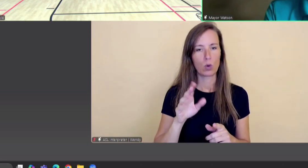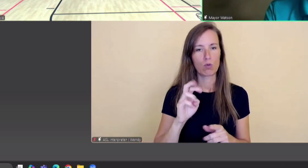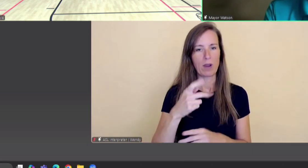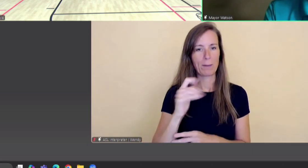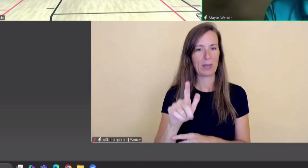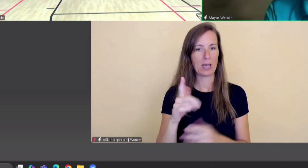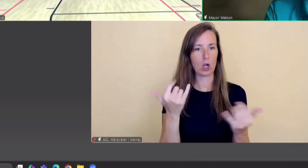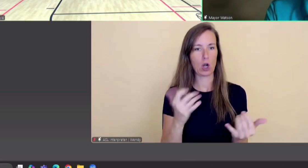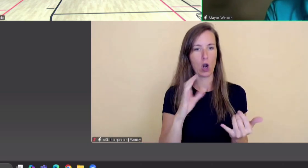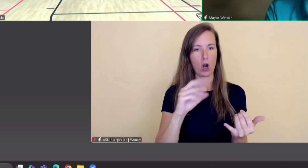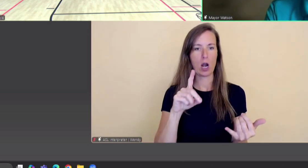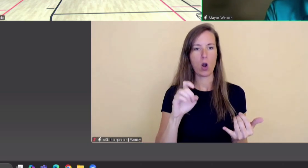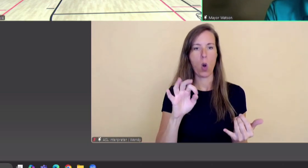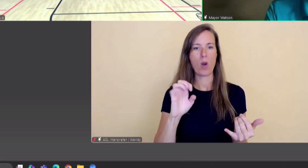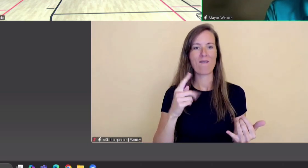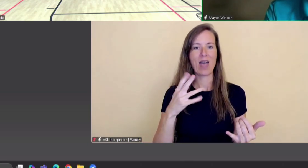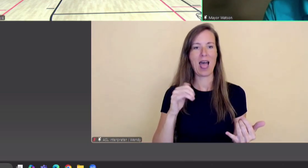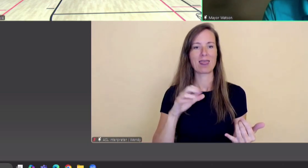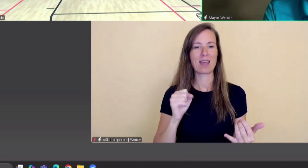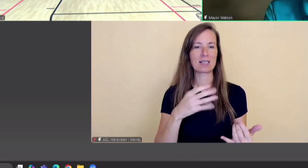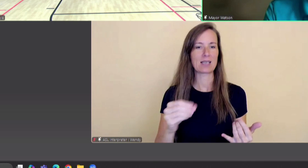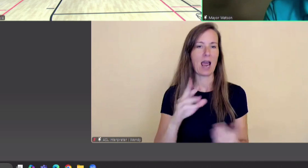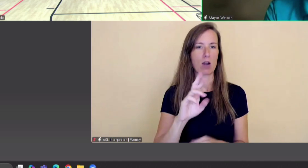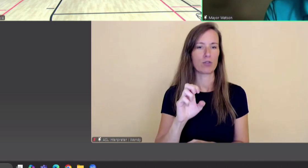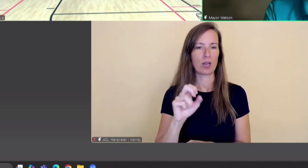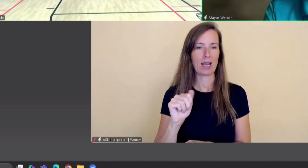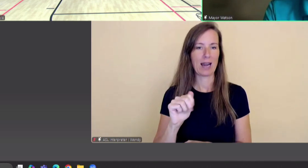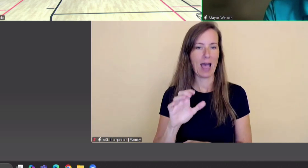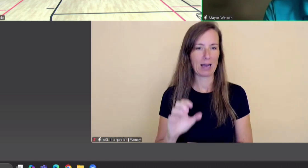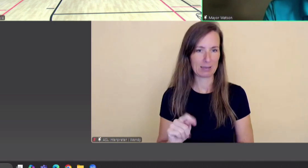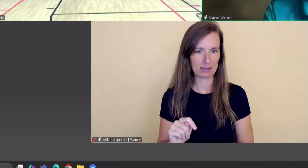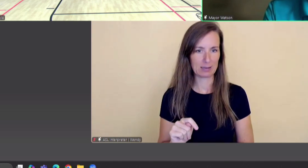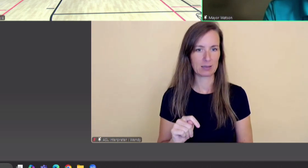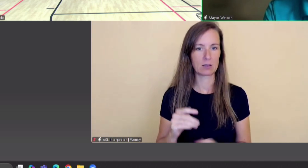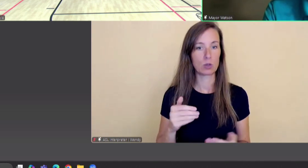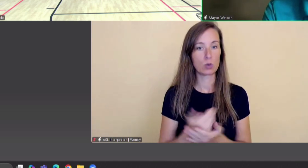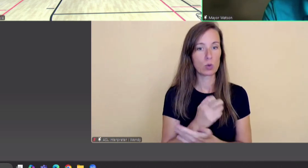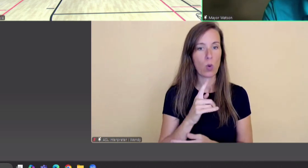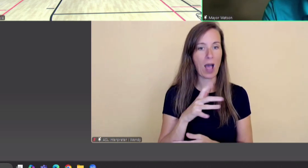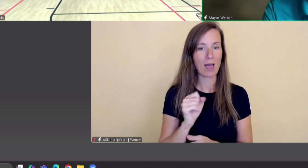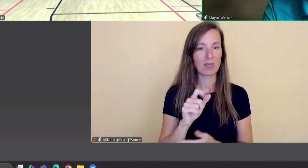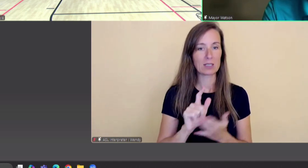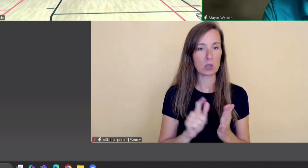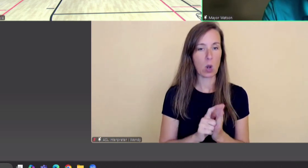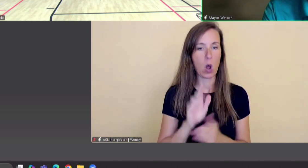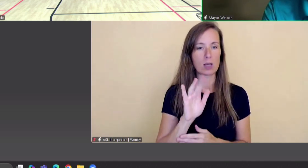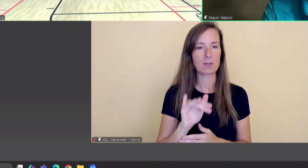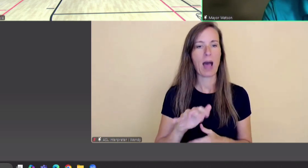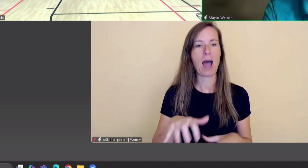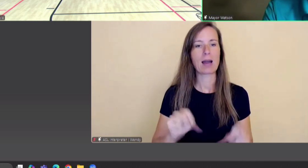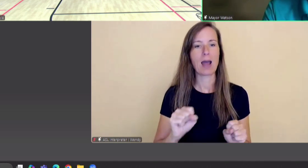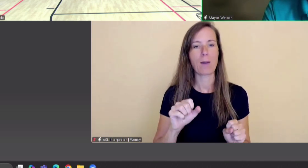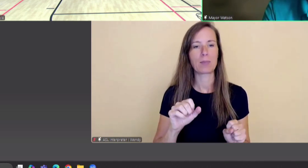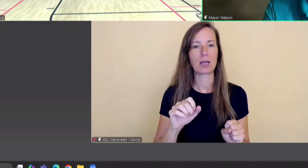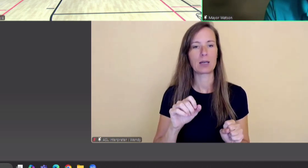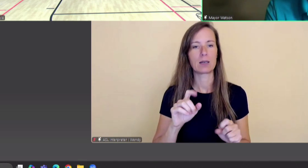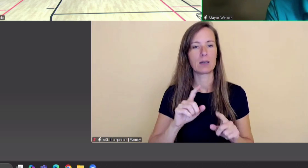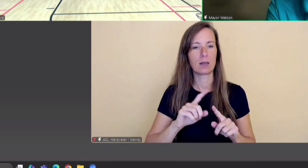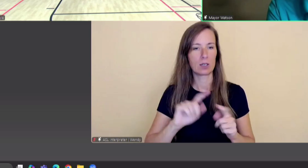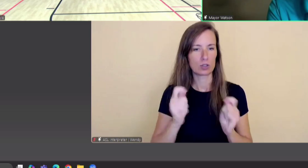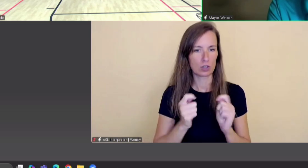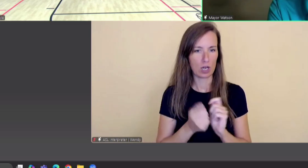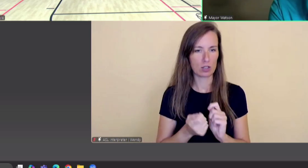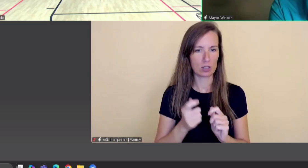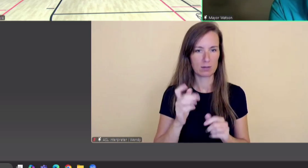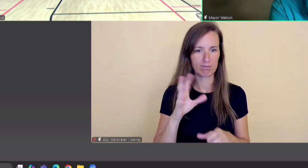currently required under Maryland law. Section 1, now therefore be it ordained that Chapter 3 Code of Ethics